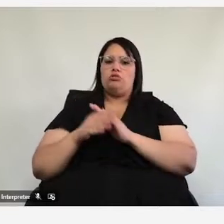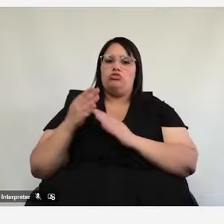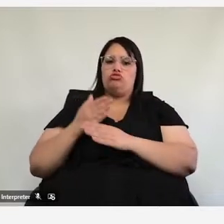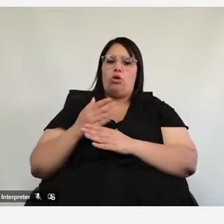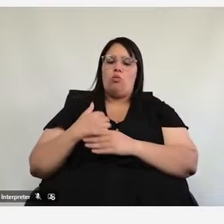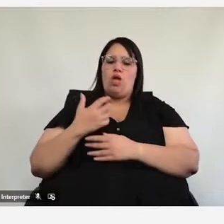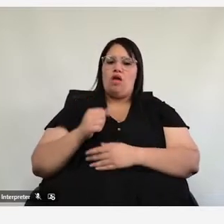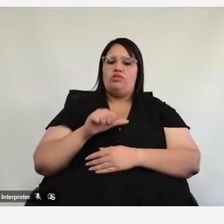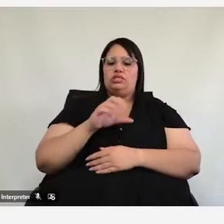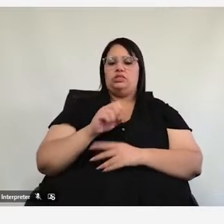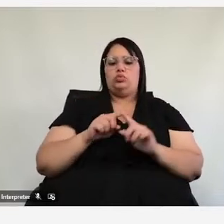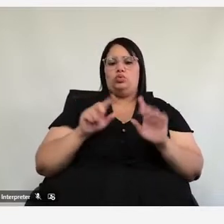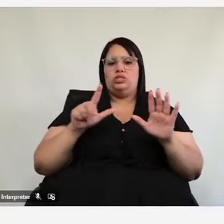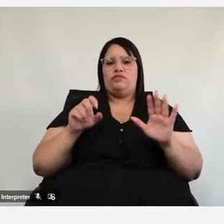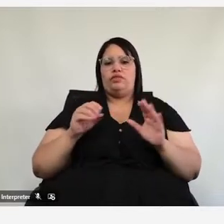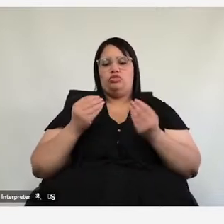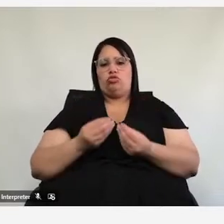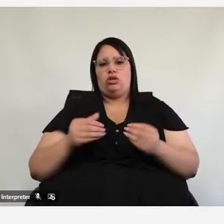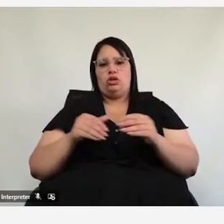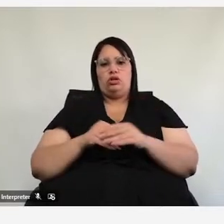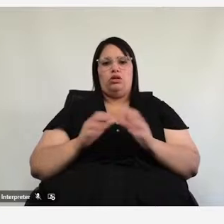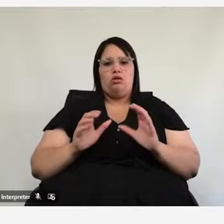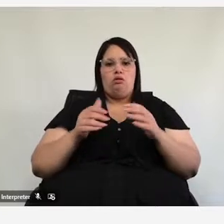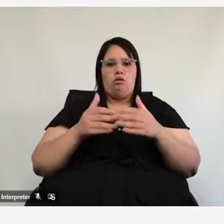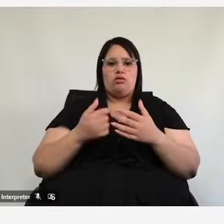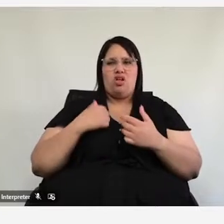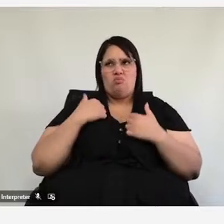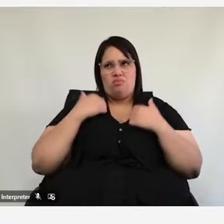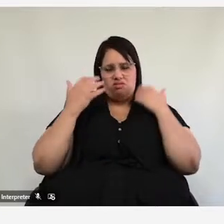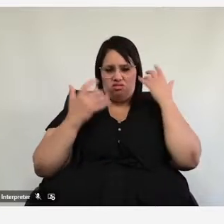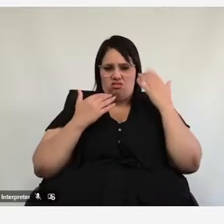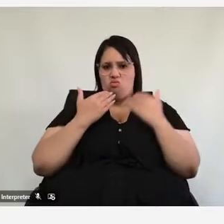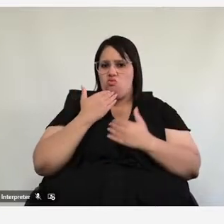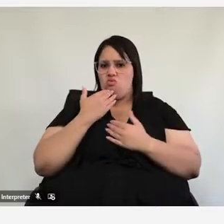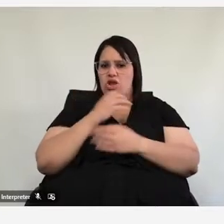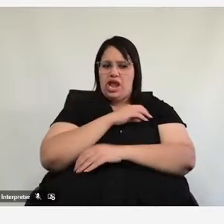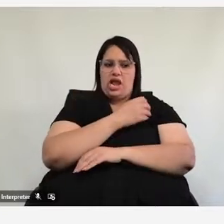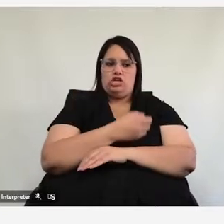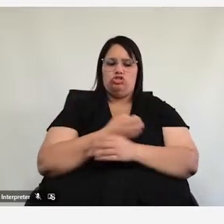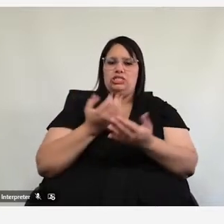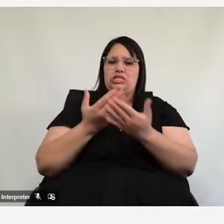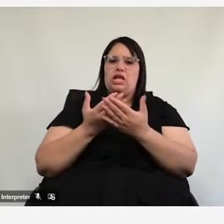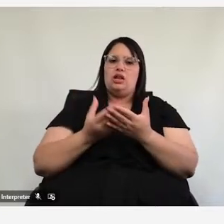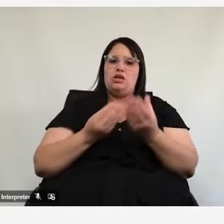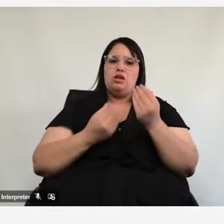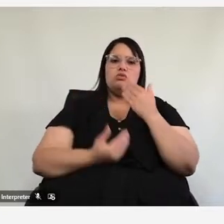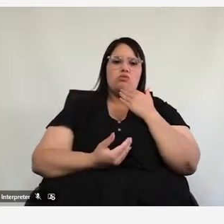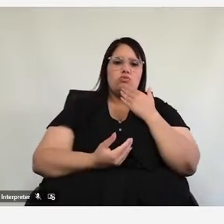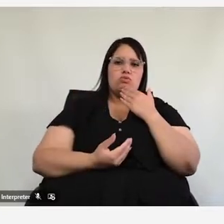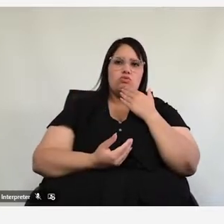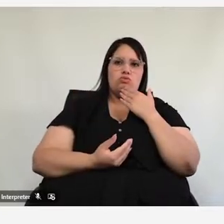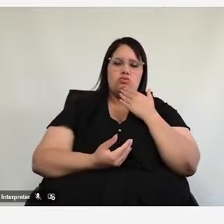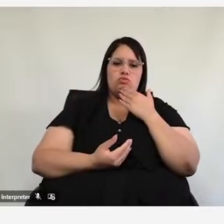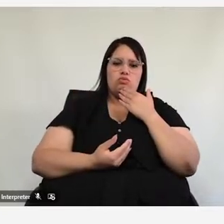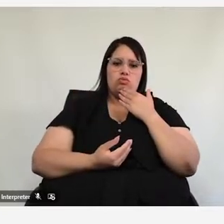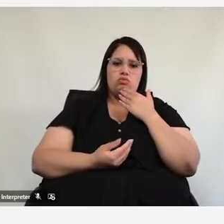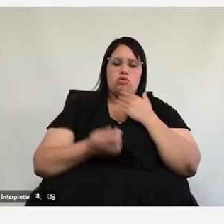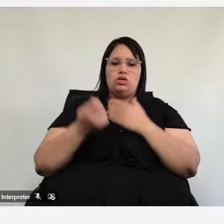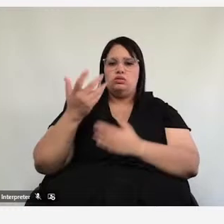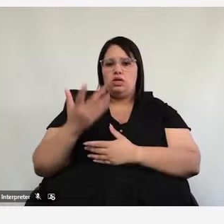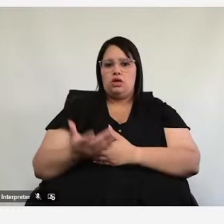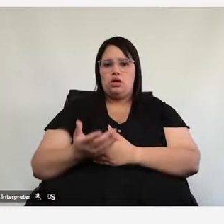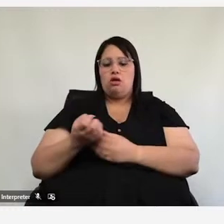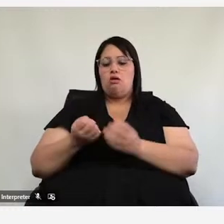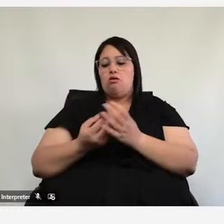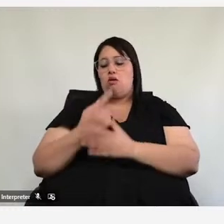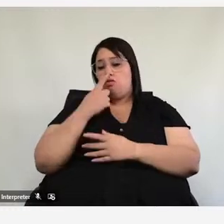to 70 children in the classroom. Nou wonder ek, wie gaat hy energy tender kry? Speaker, the growth